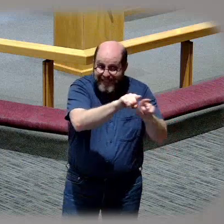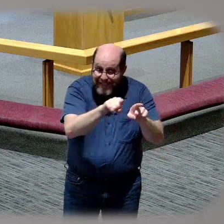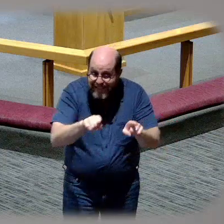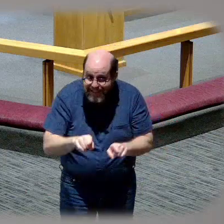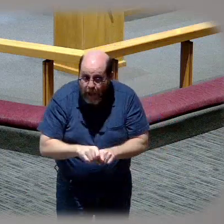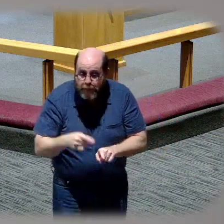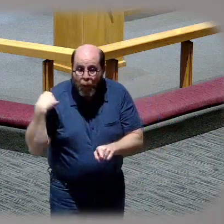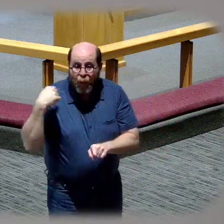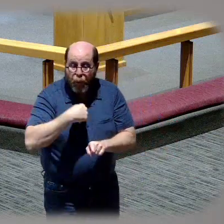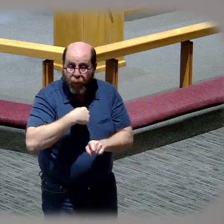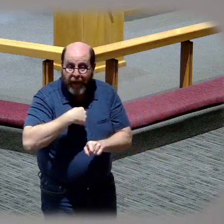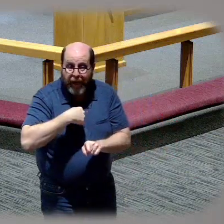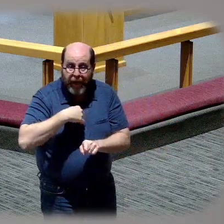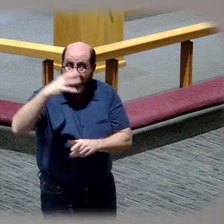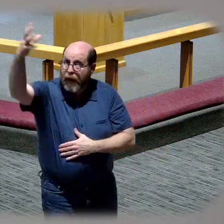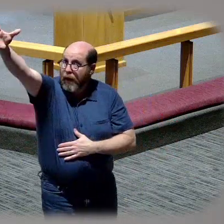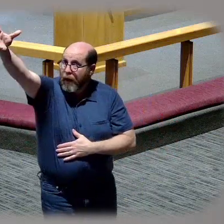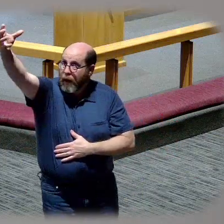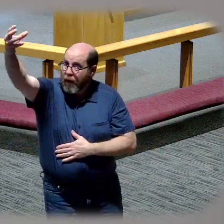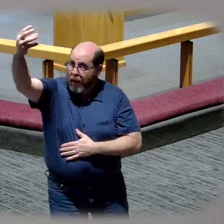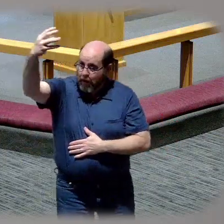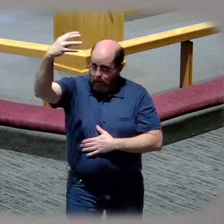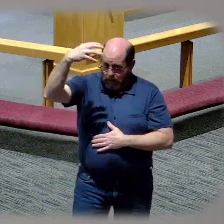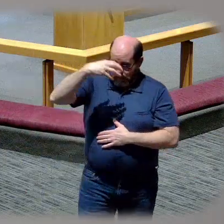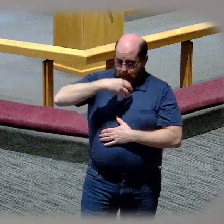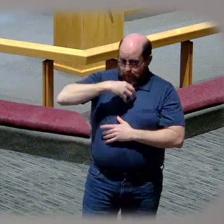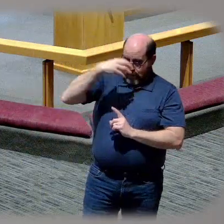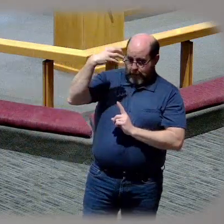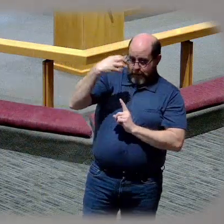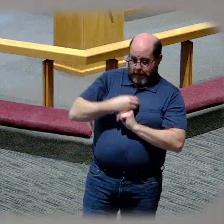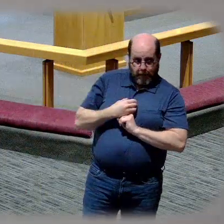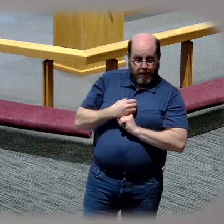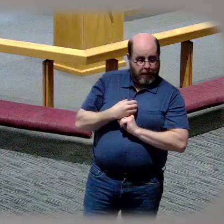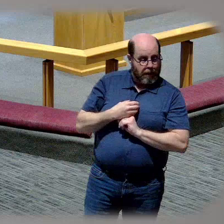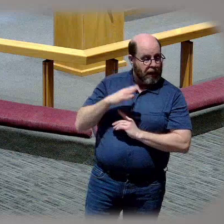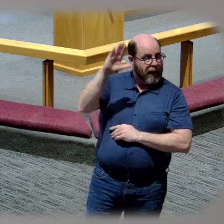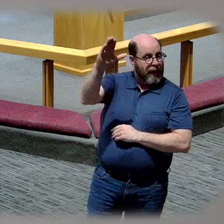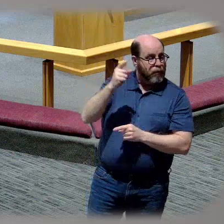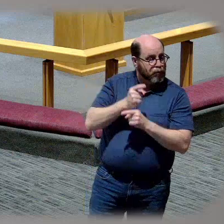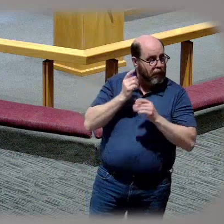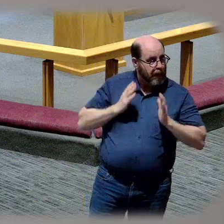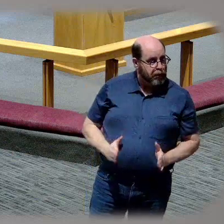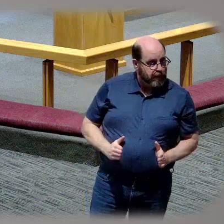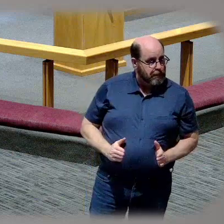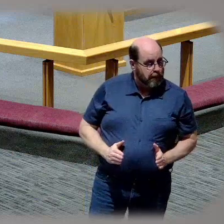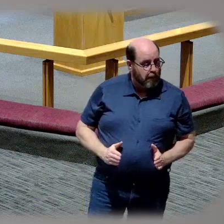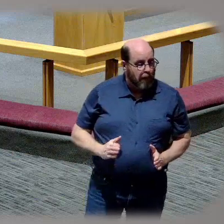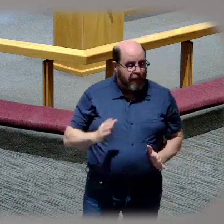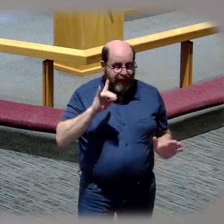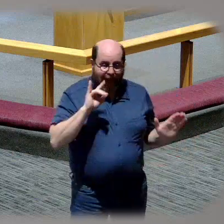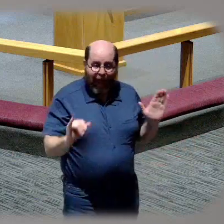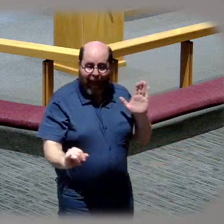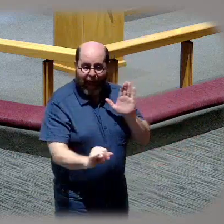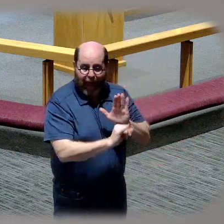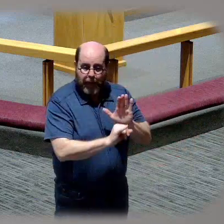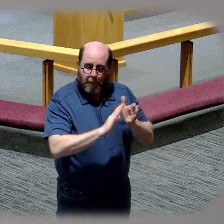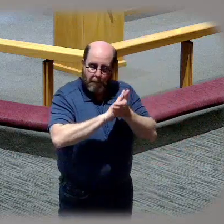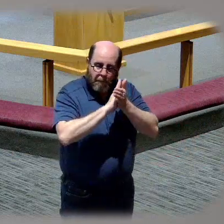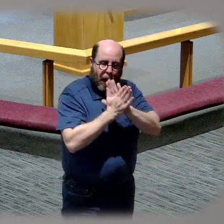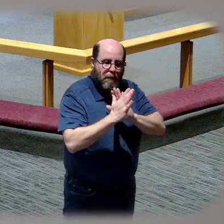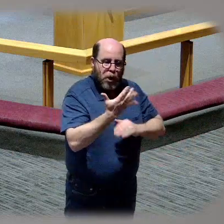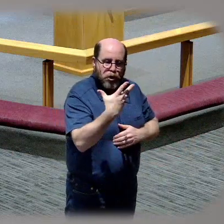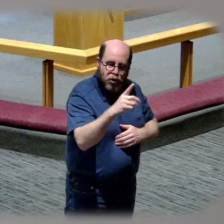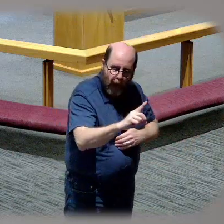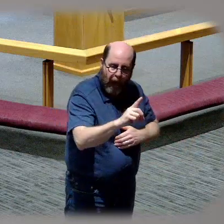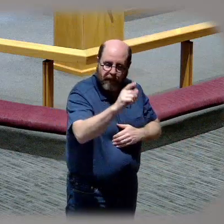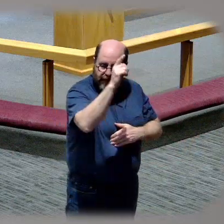are clothed with Christ, his righteousness. We gain the identity as a child of God, forgiven of